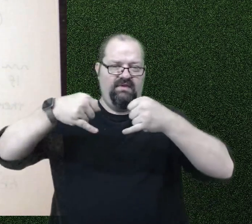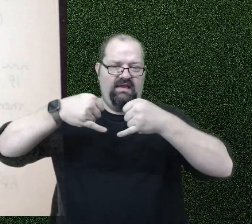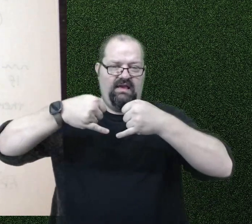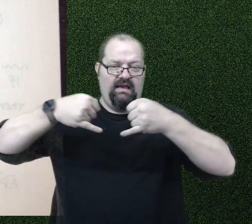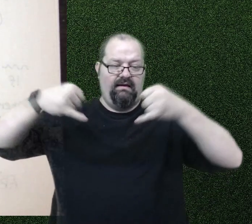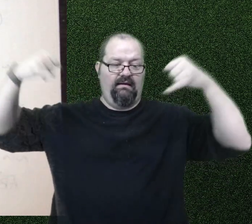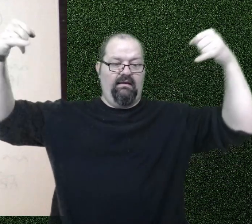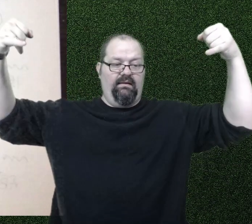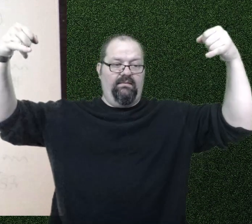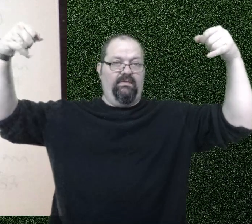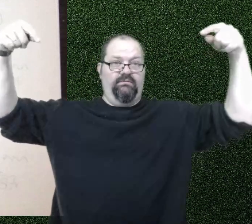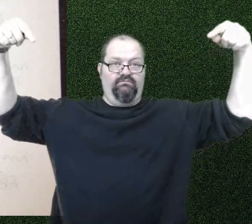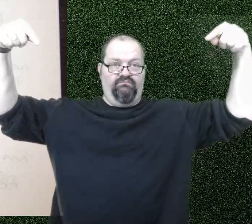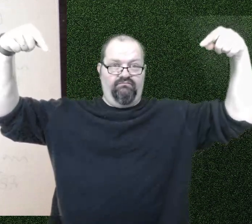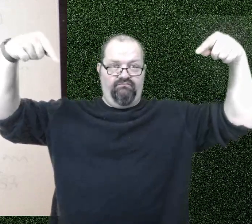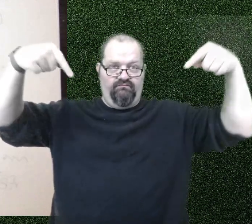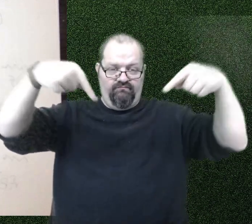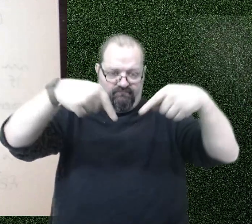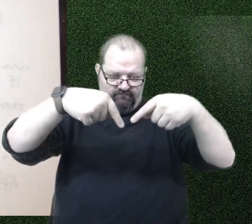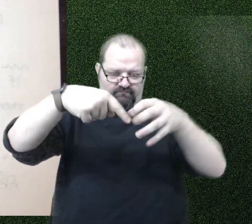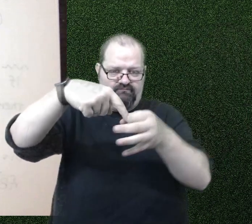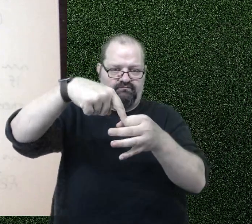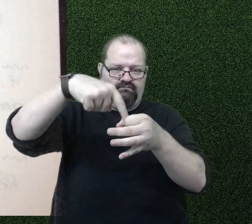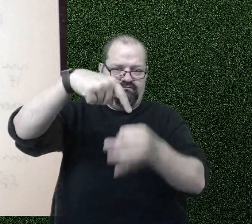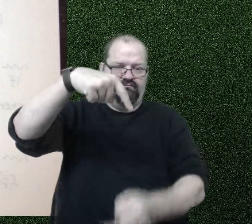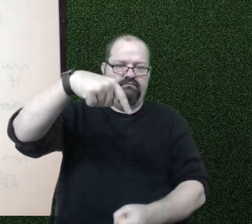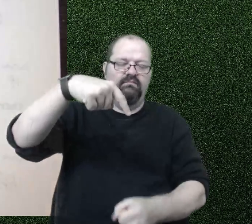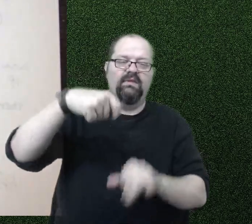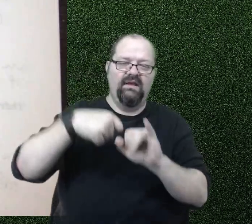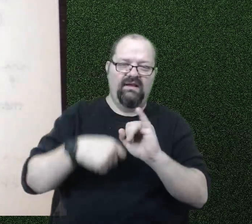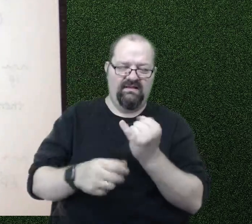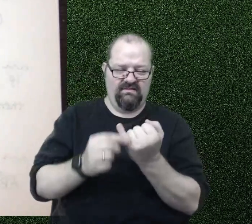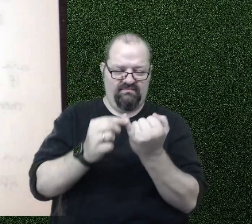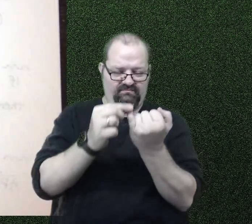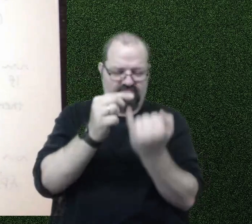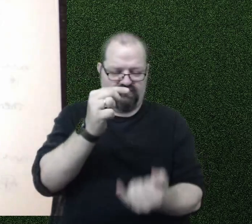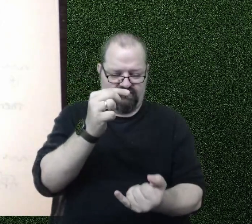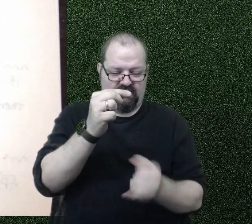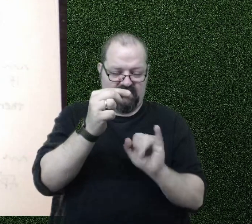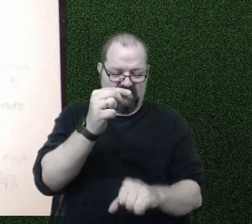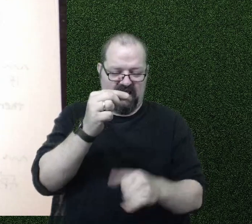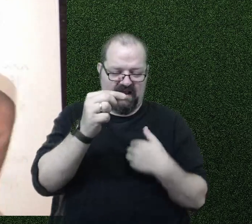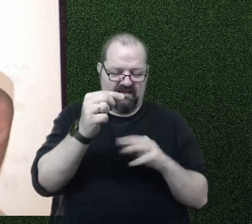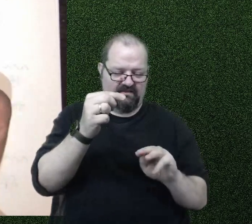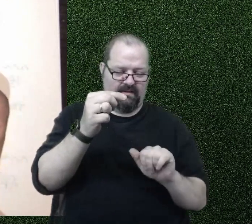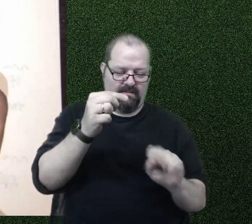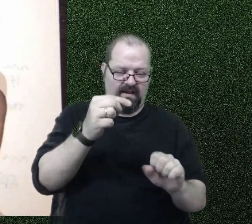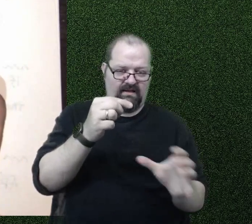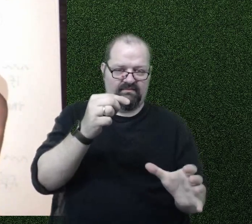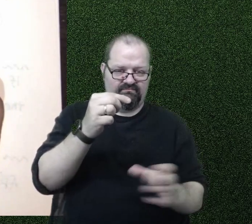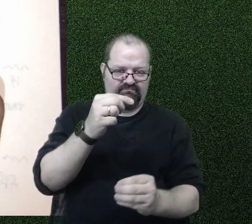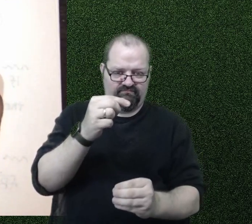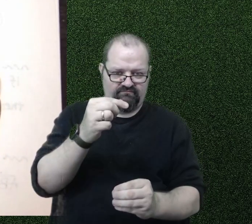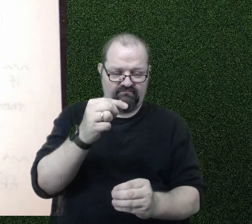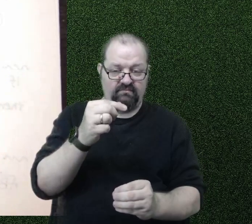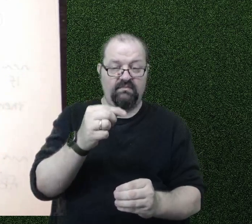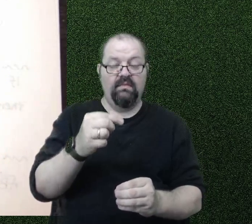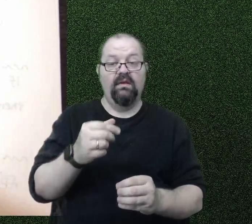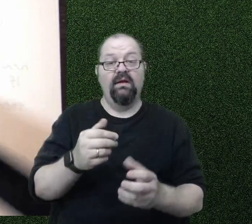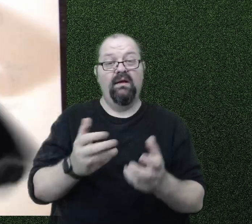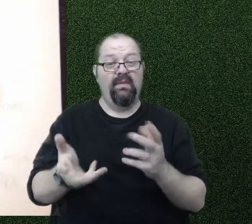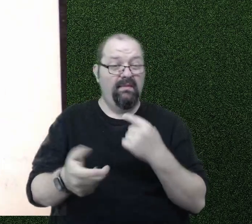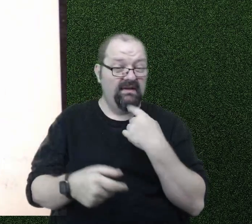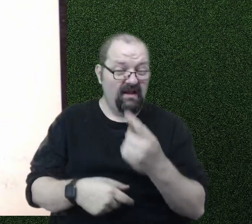then you've got another cable hanging off of that, and it's carrying a mass. And maybe they tell you the mass itself, or maybe they tell you the